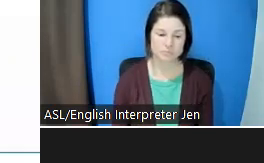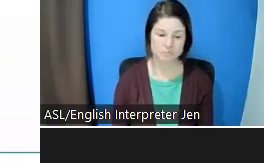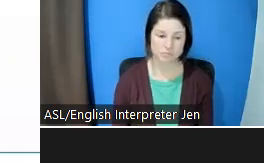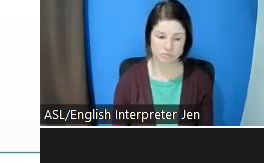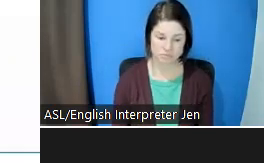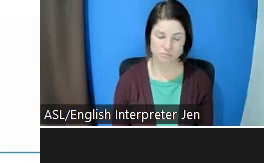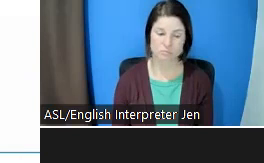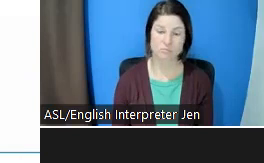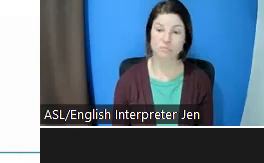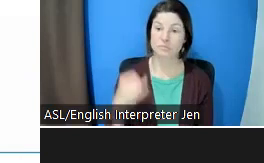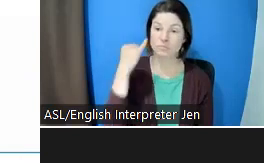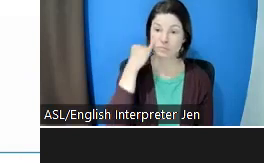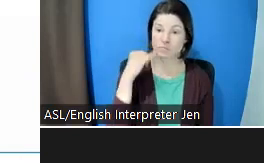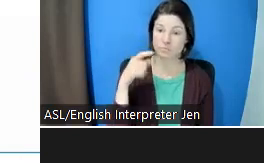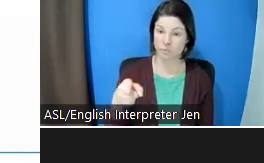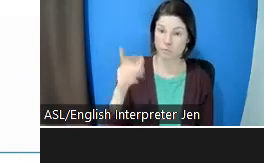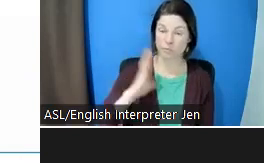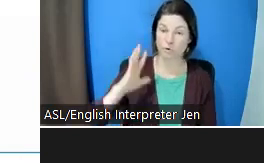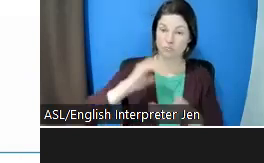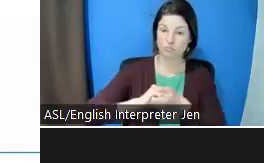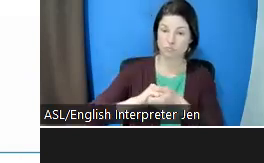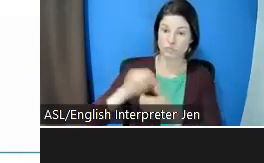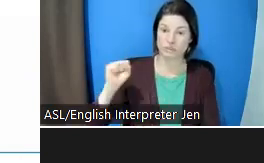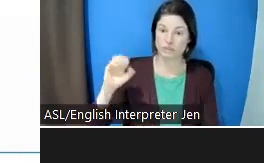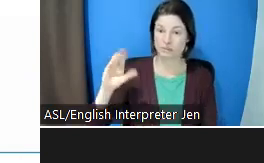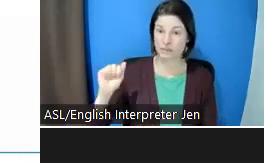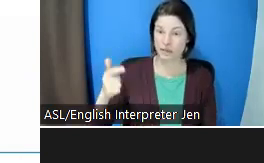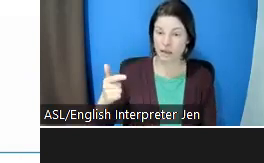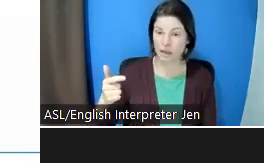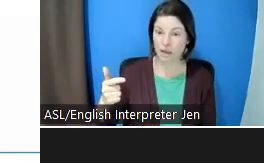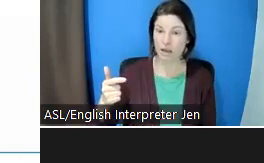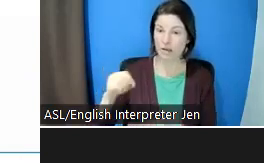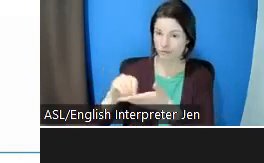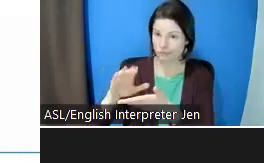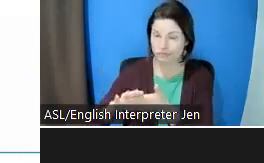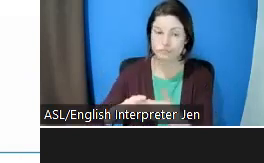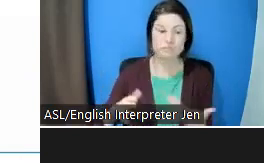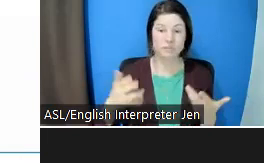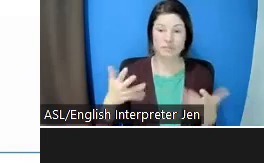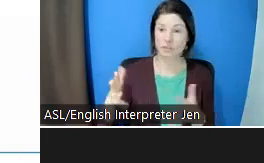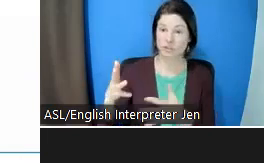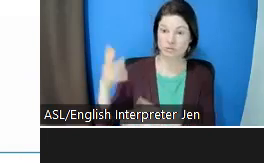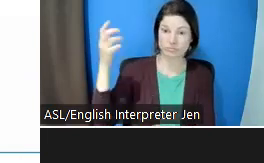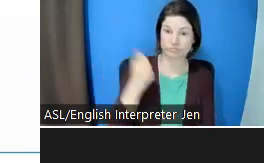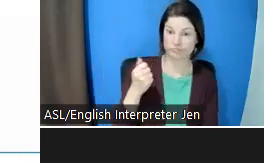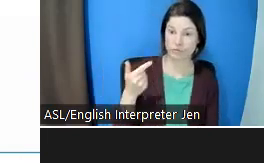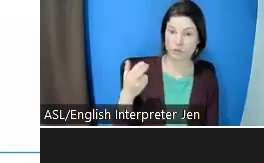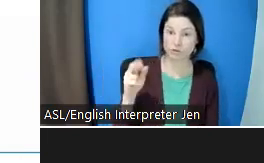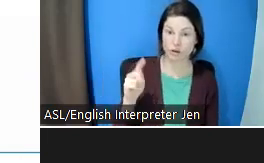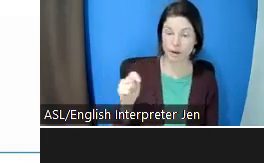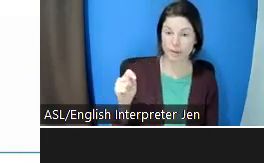any projects with SCAG, any grants you've received before, please note that,